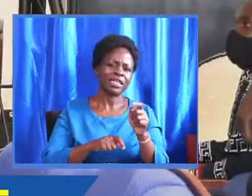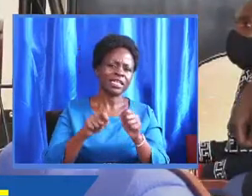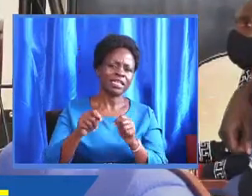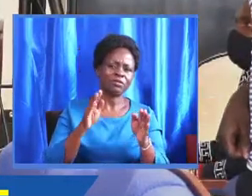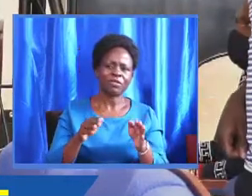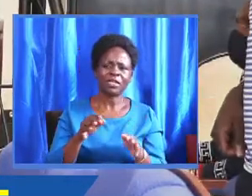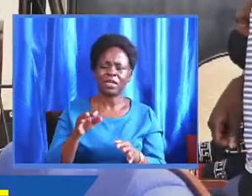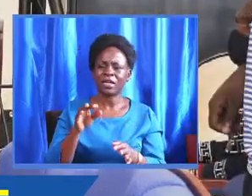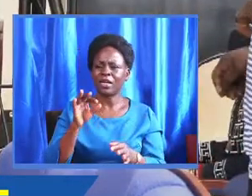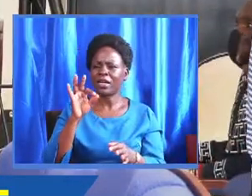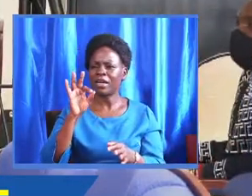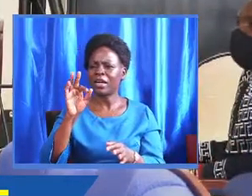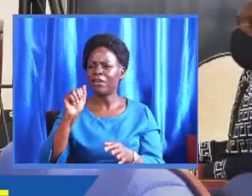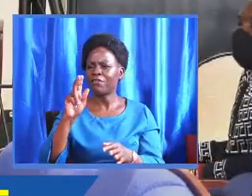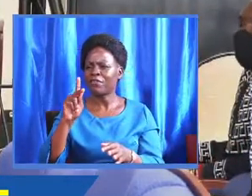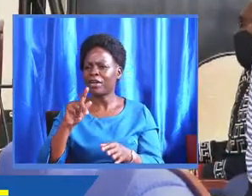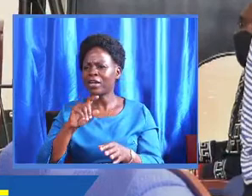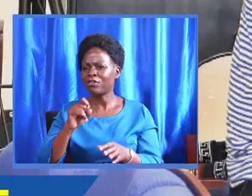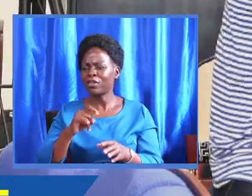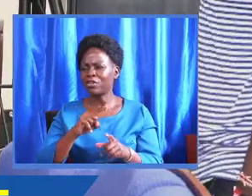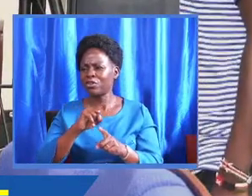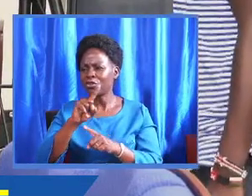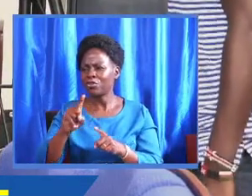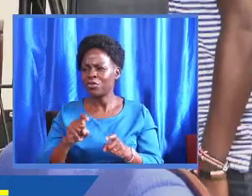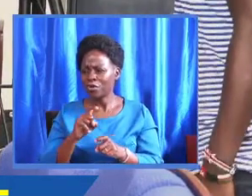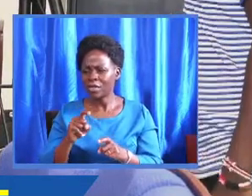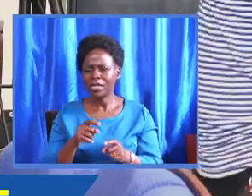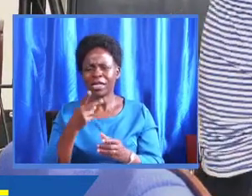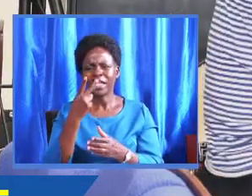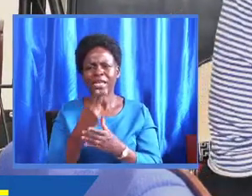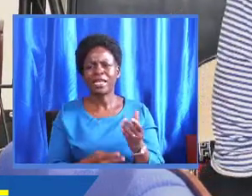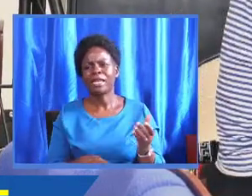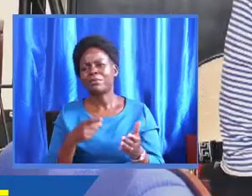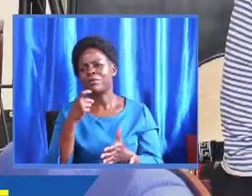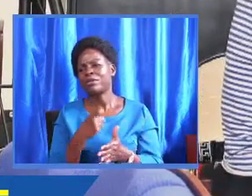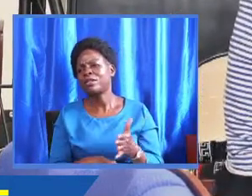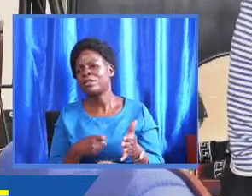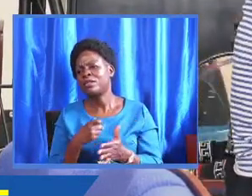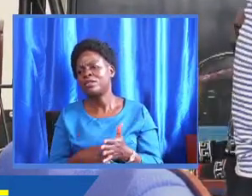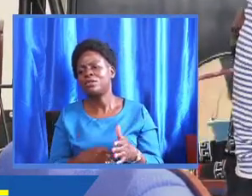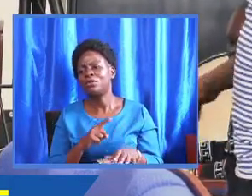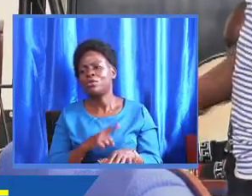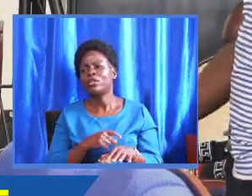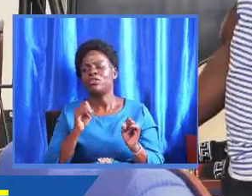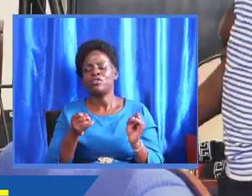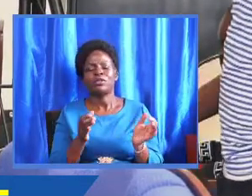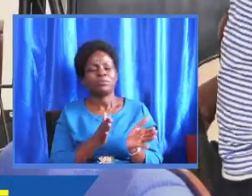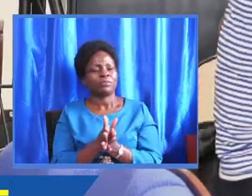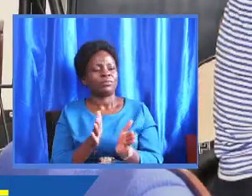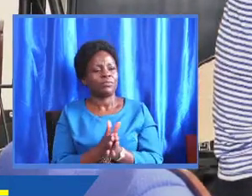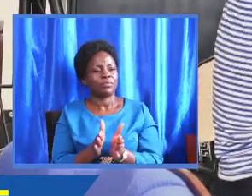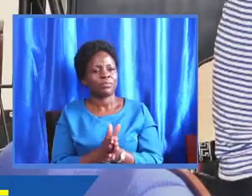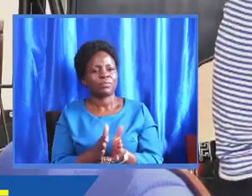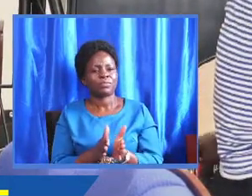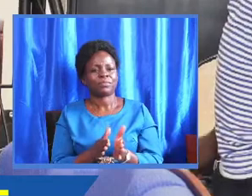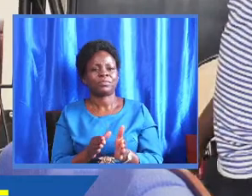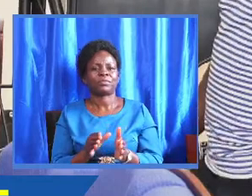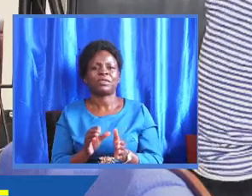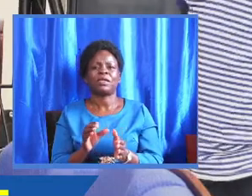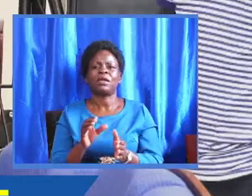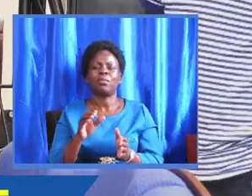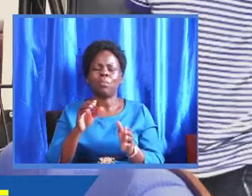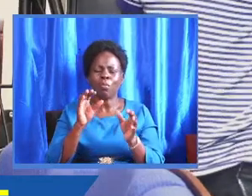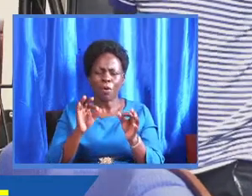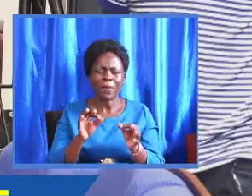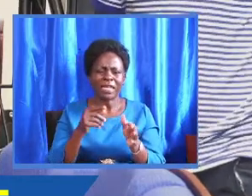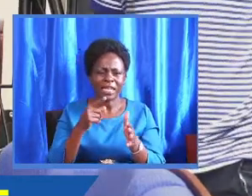Frank was trying to ask about the double taxation. When you are trying to explain about the ground tax or the property